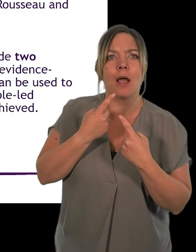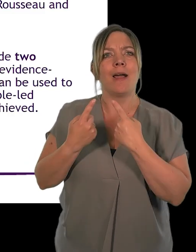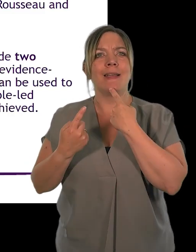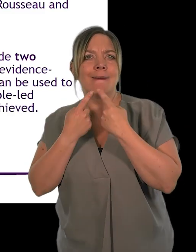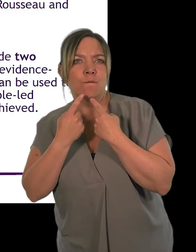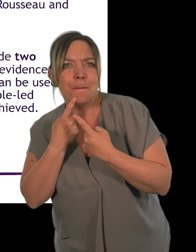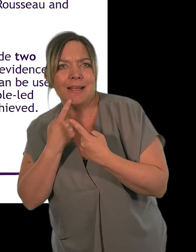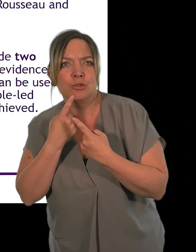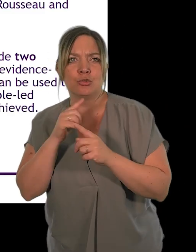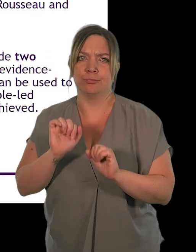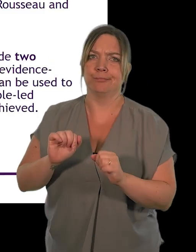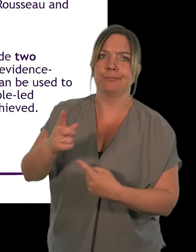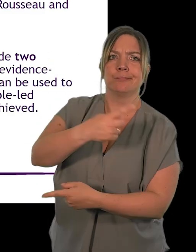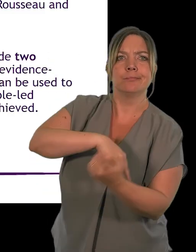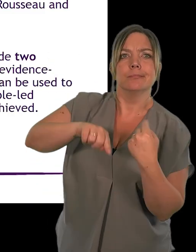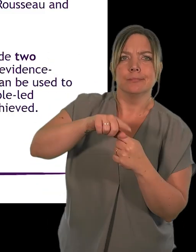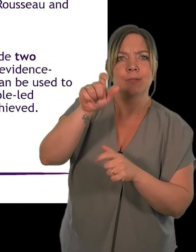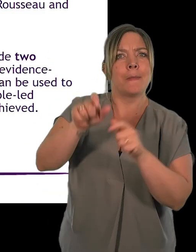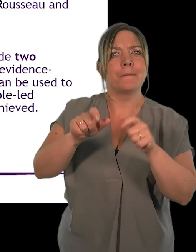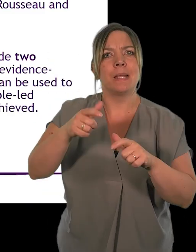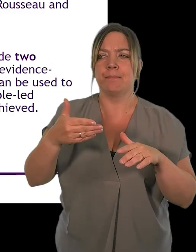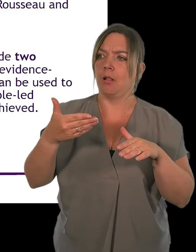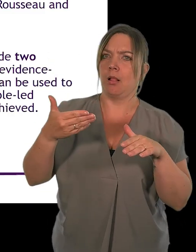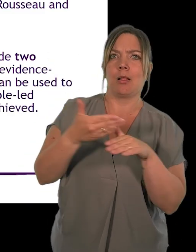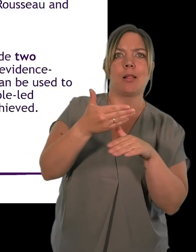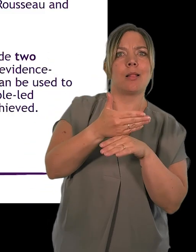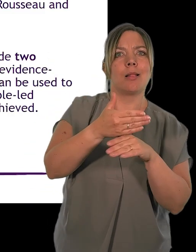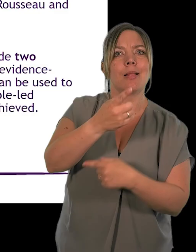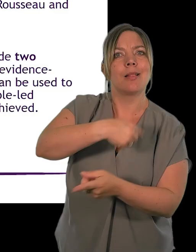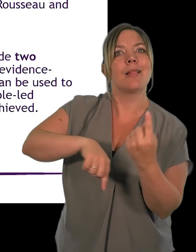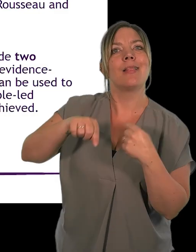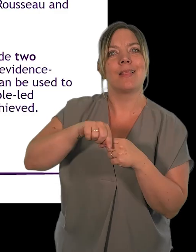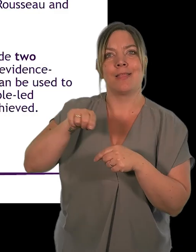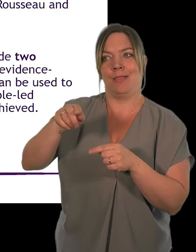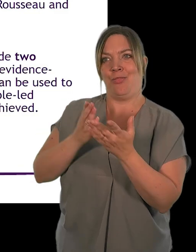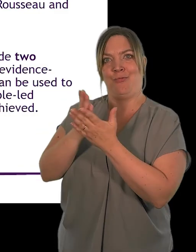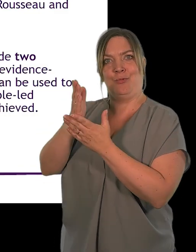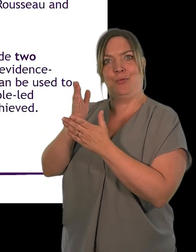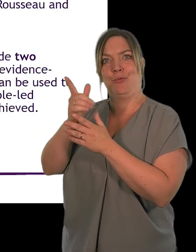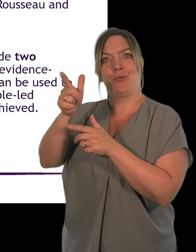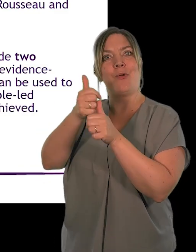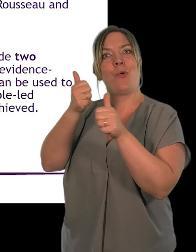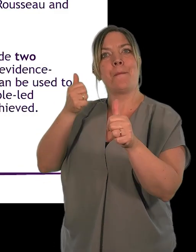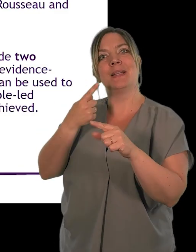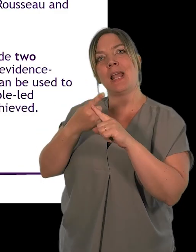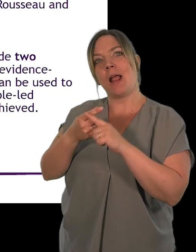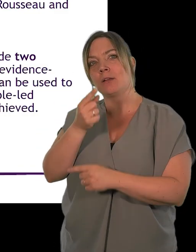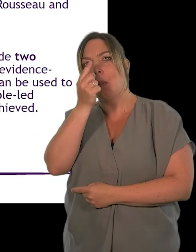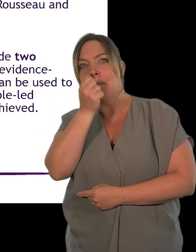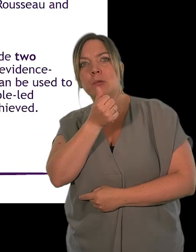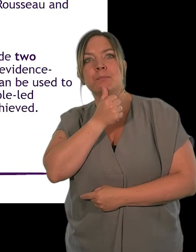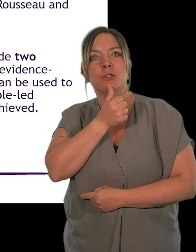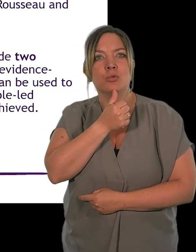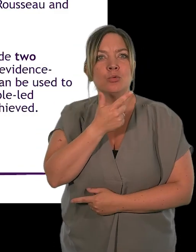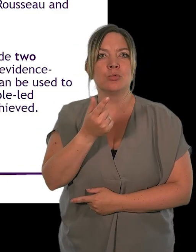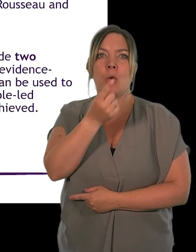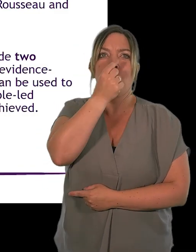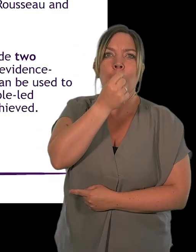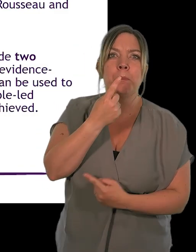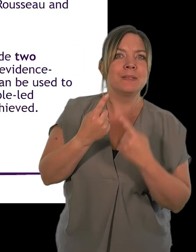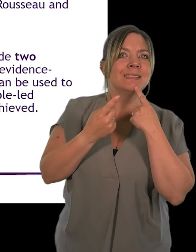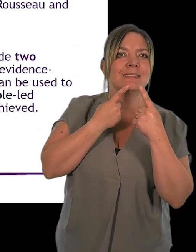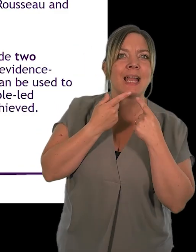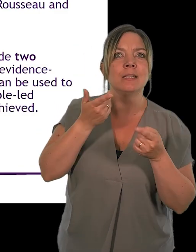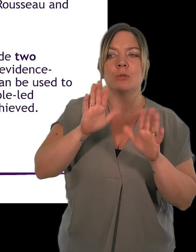learning and development data, exit interview data, turnover, to name a